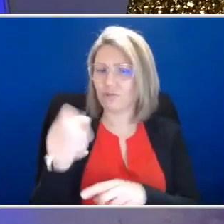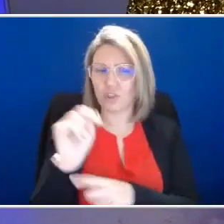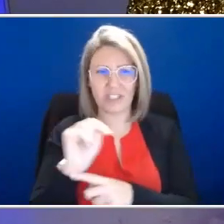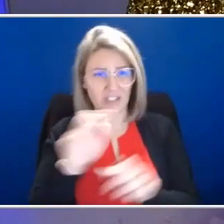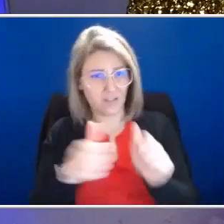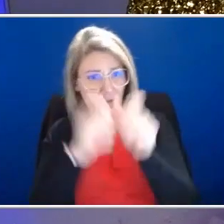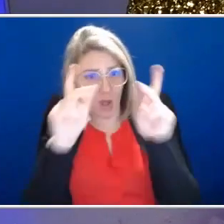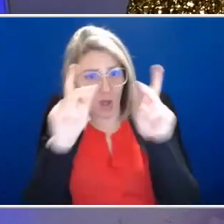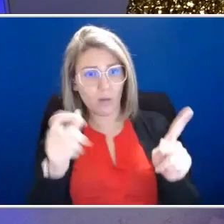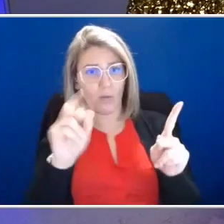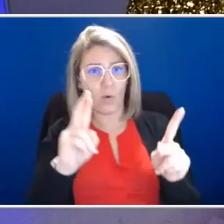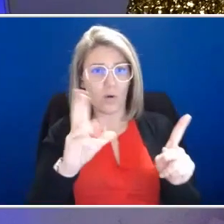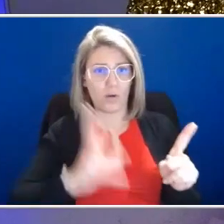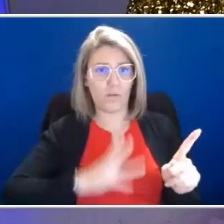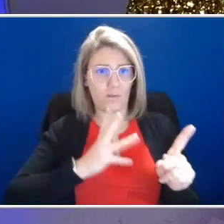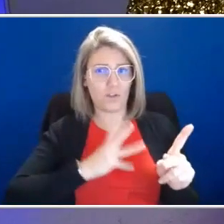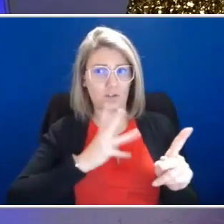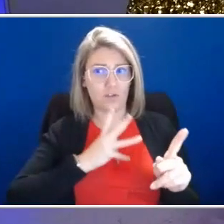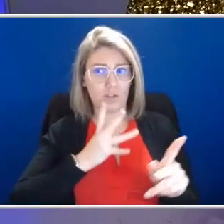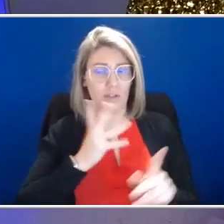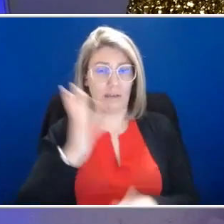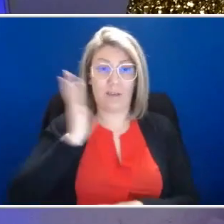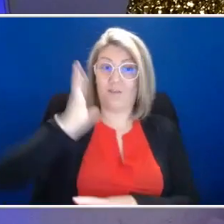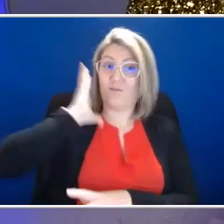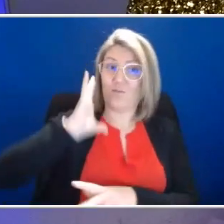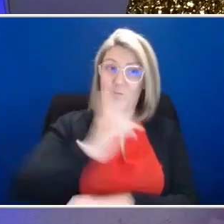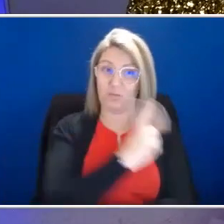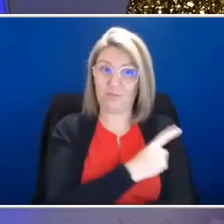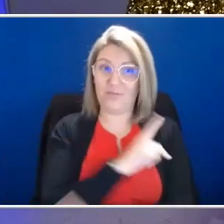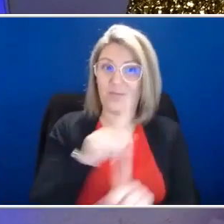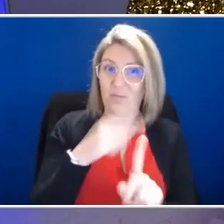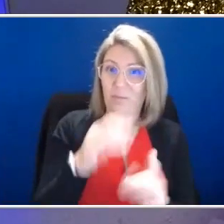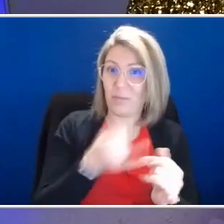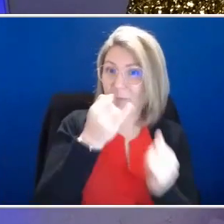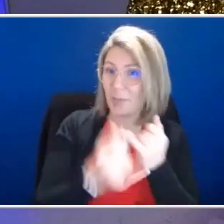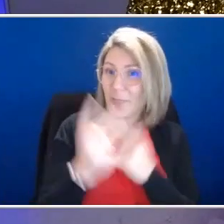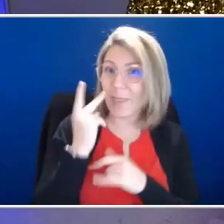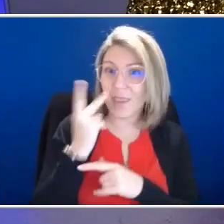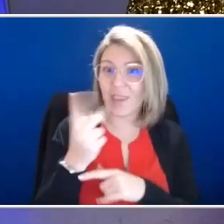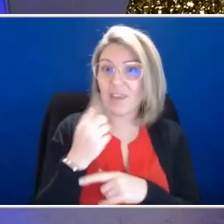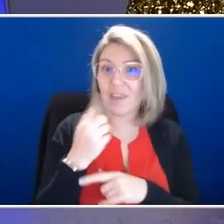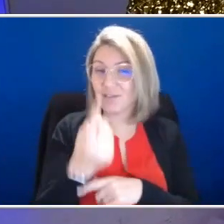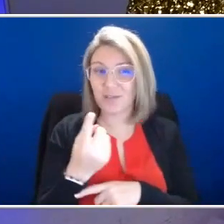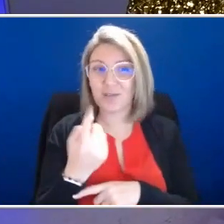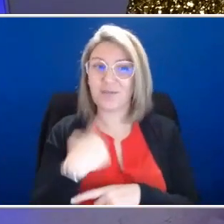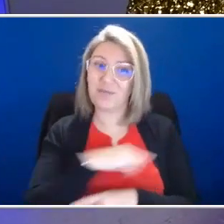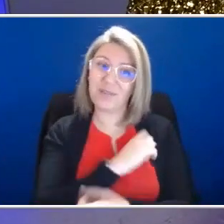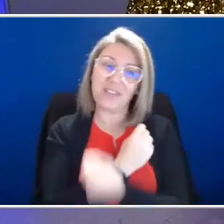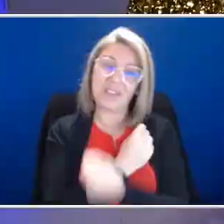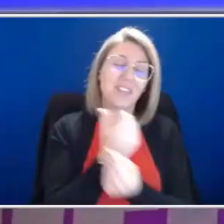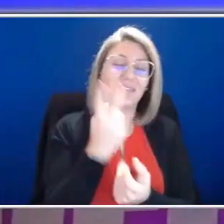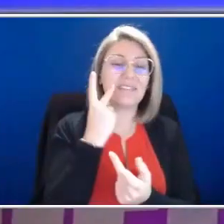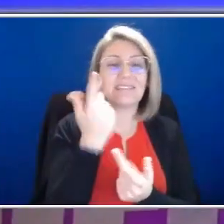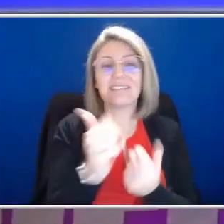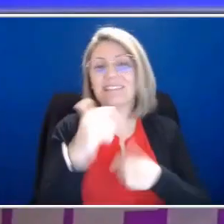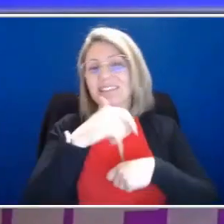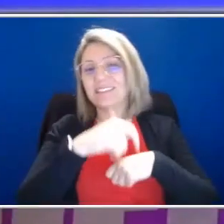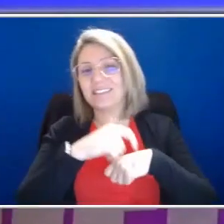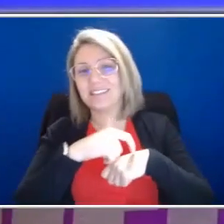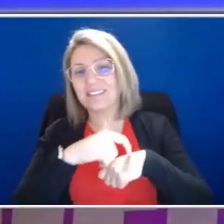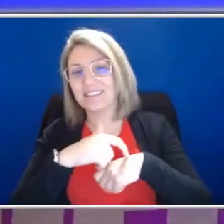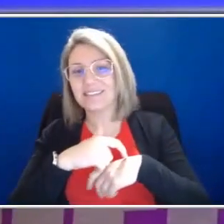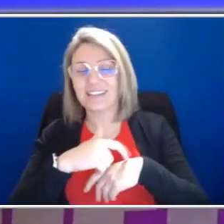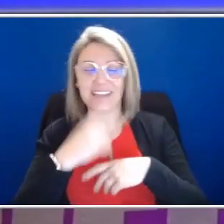a former patient? Yeah, when I last saw Kyle in the clinic, I told him, we'd love to see him anytime. He's always, a phone call